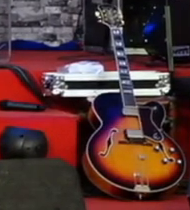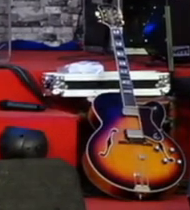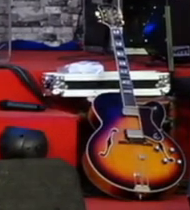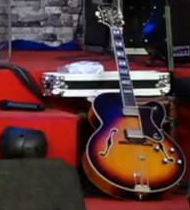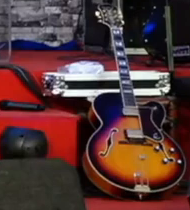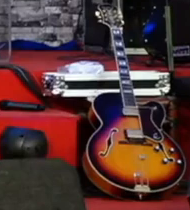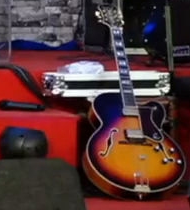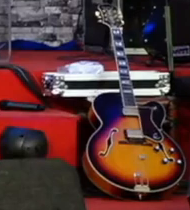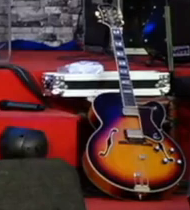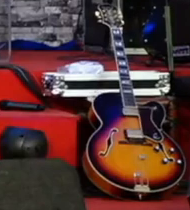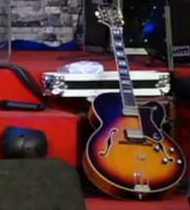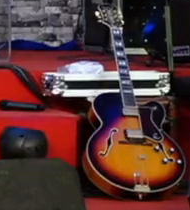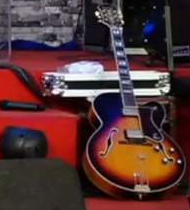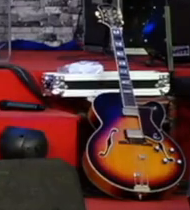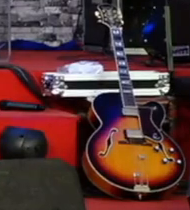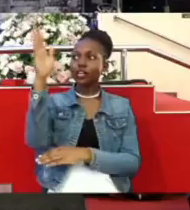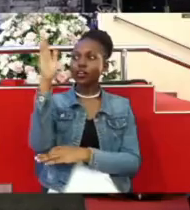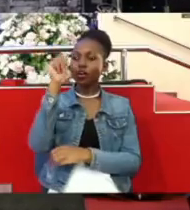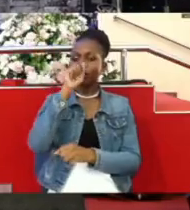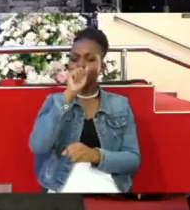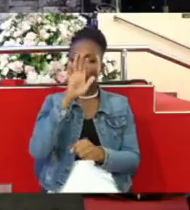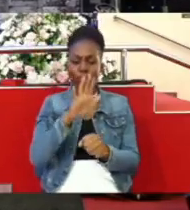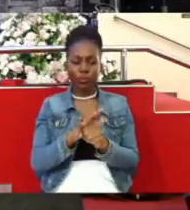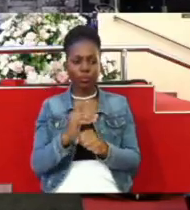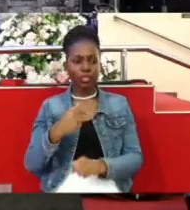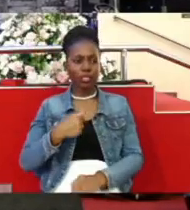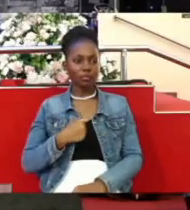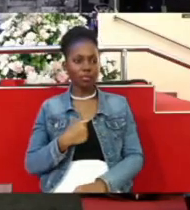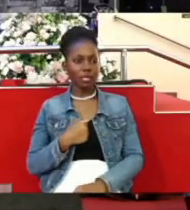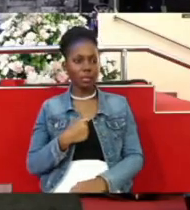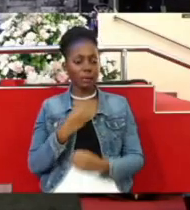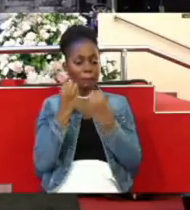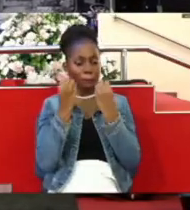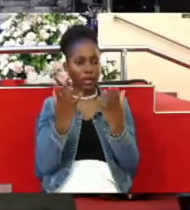and God is telling him that he's going to be blessed.